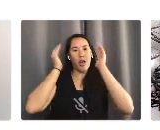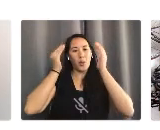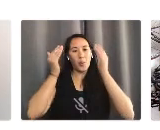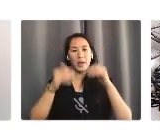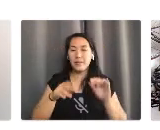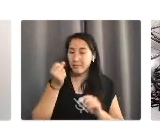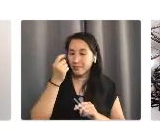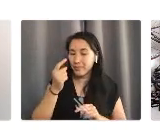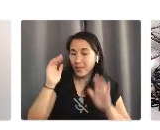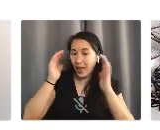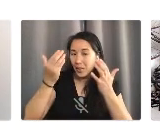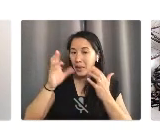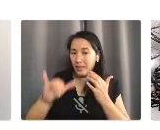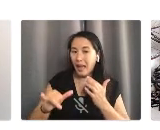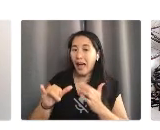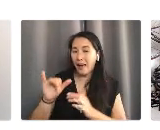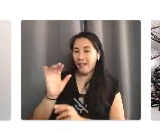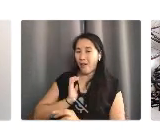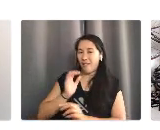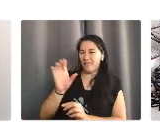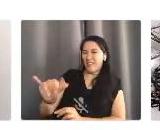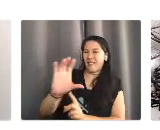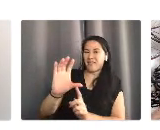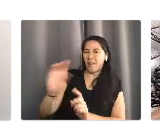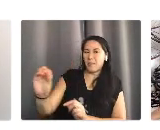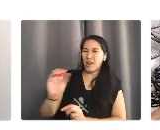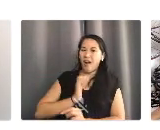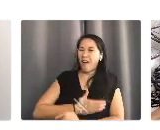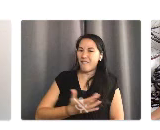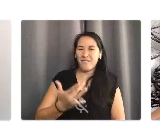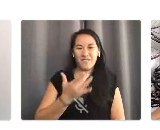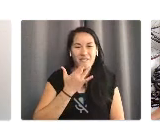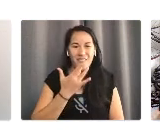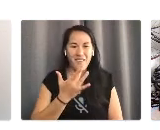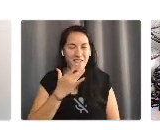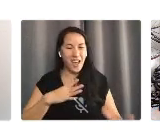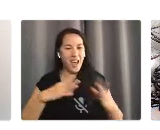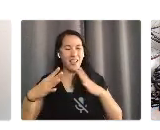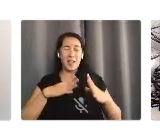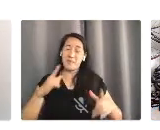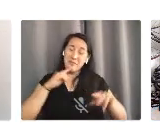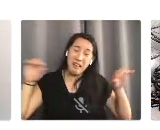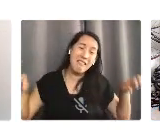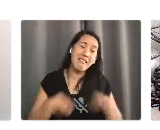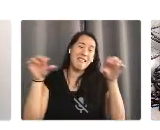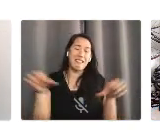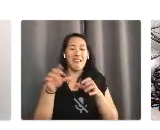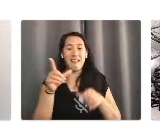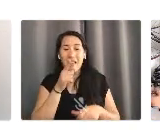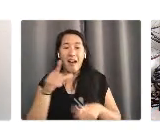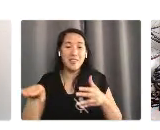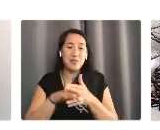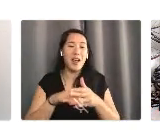context, Halloween was one of the company's favorite holidays. And so we went all out. During lunch breaks, during the week leading up to